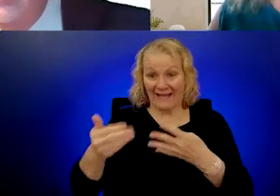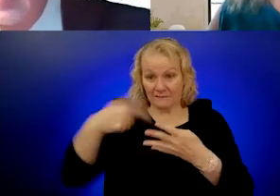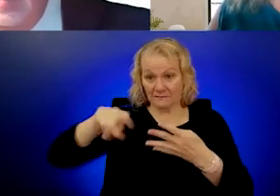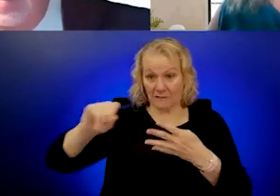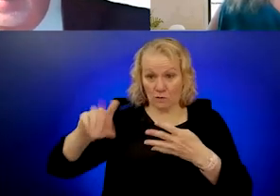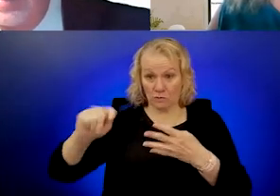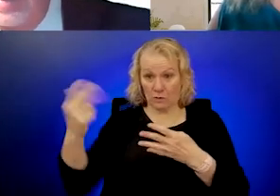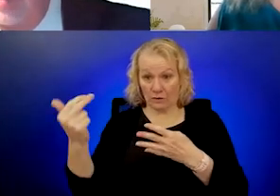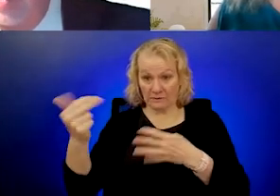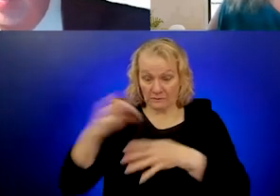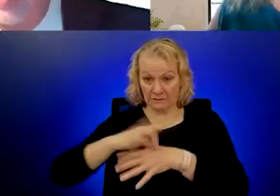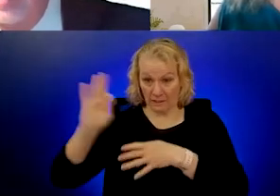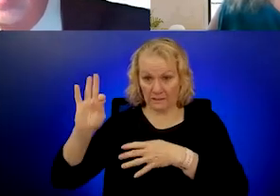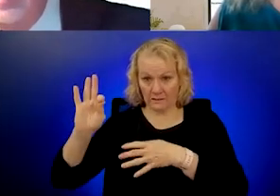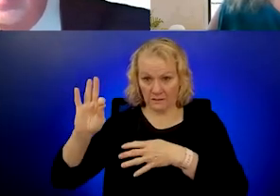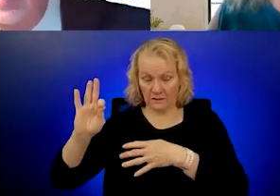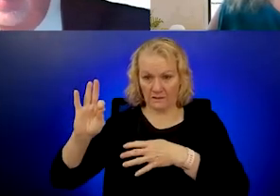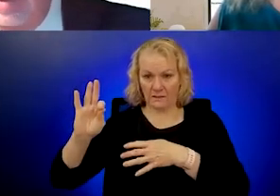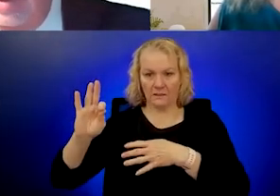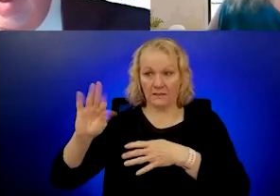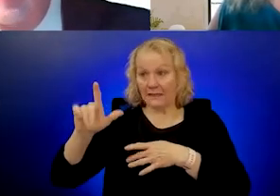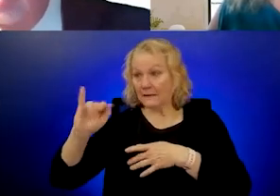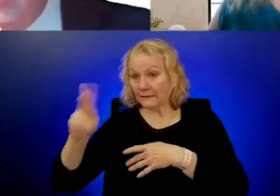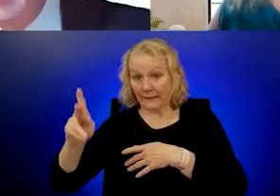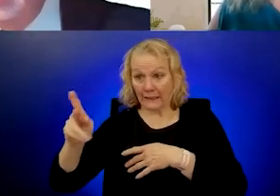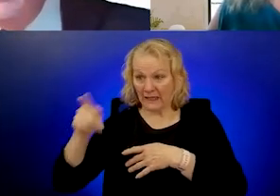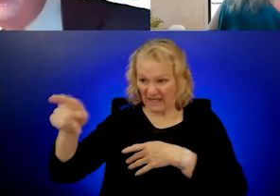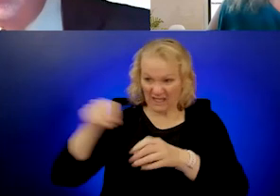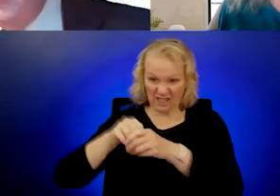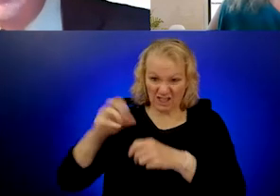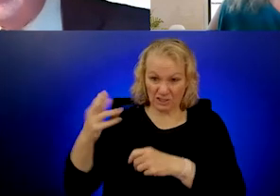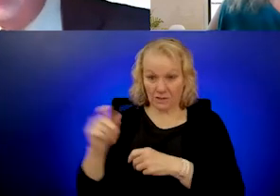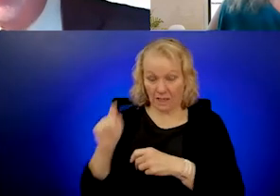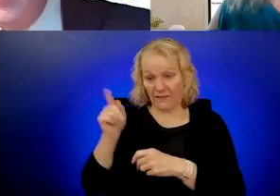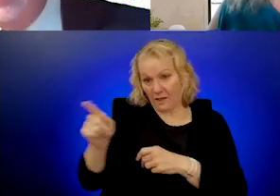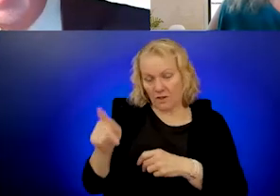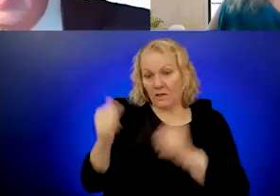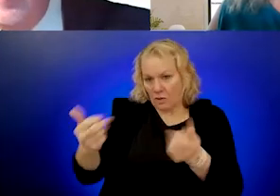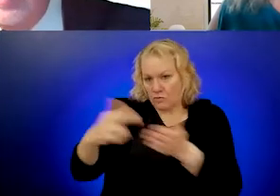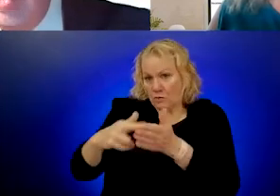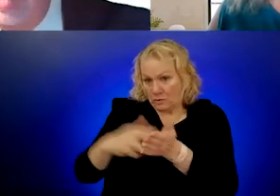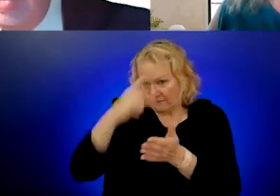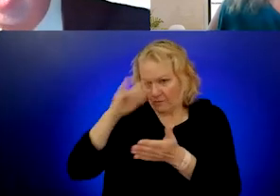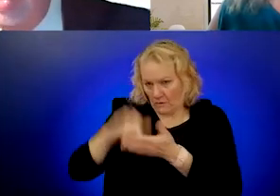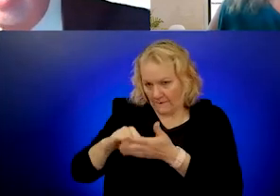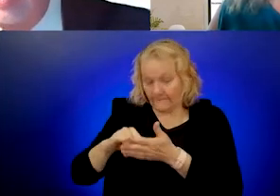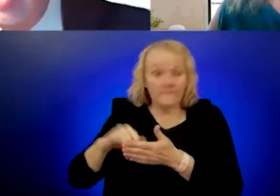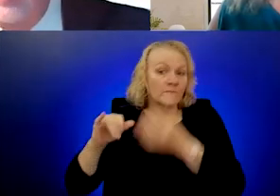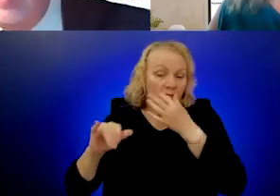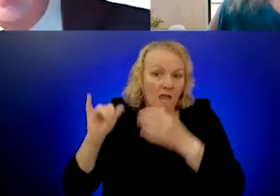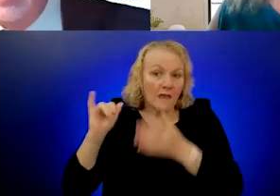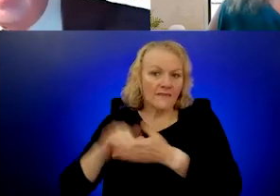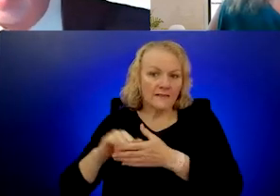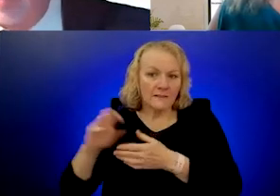9 a.m. And we put the link in the chat function for you to register for those. That's going to be Michelle